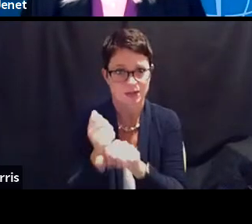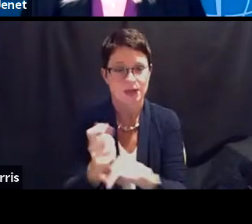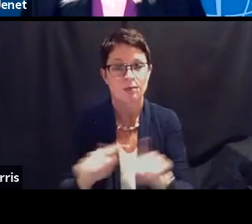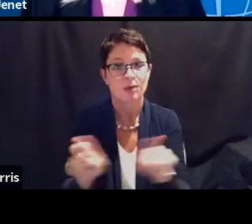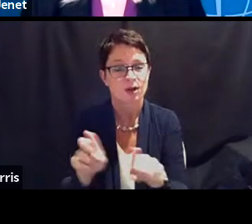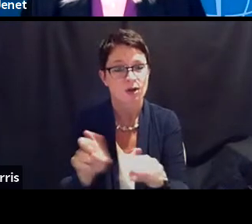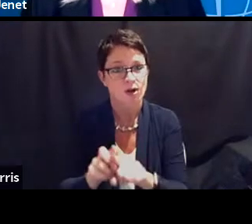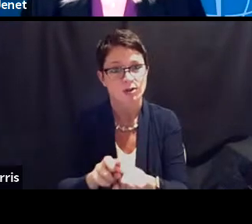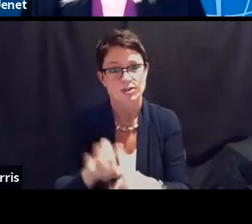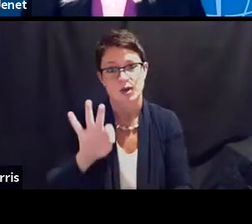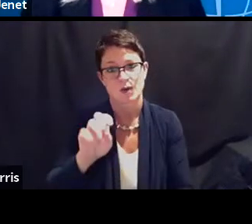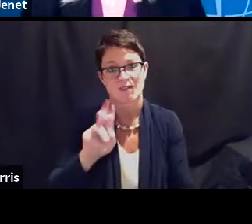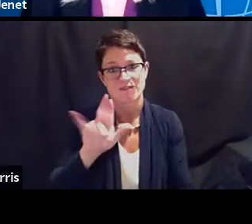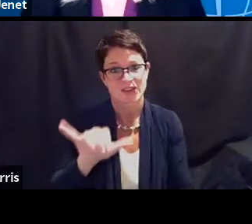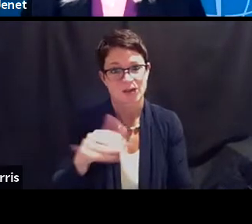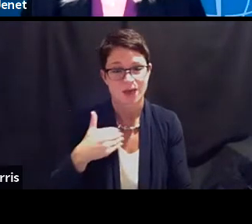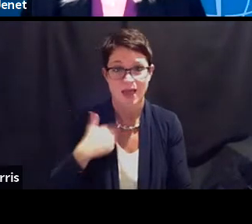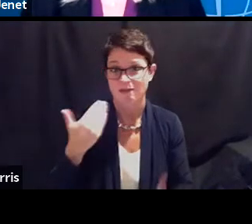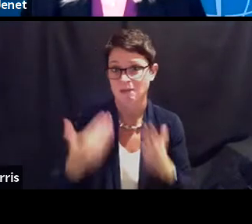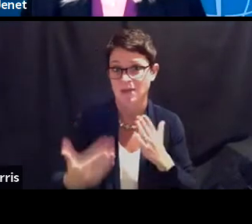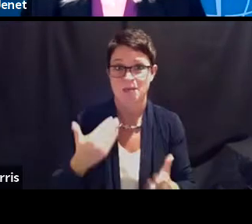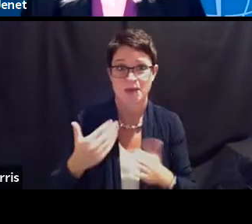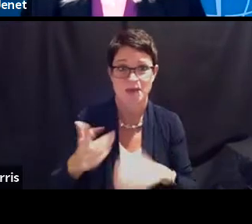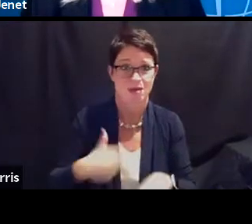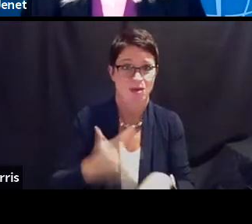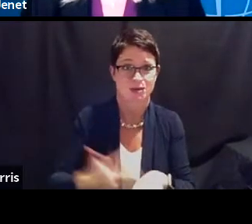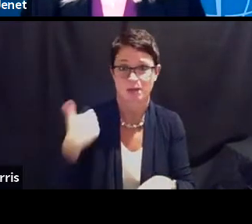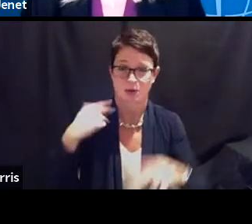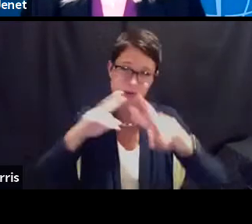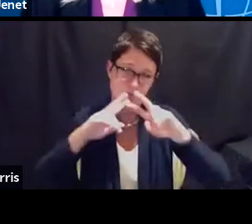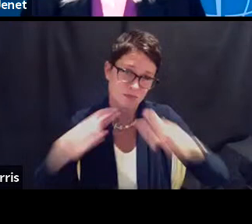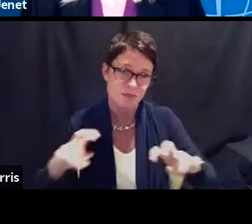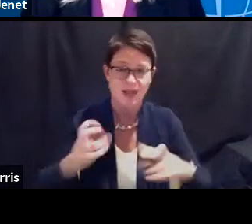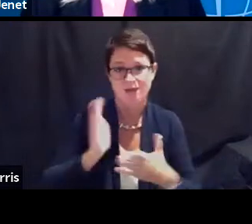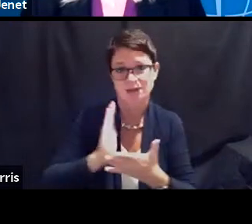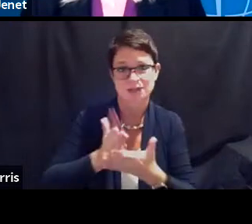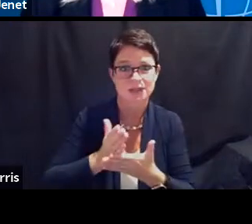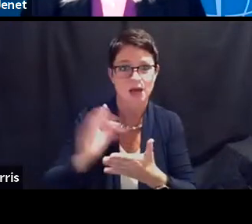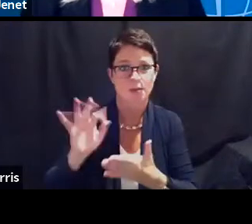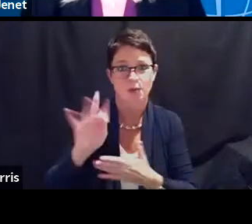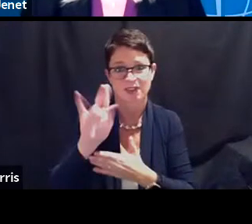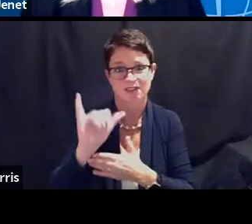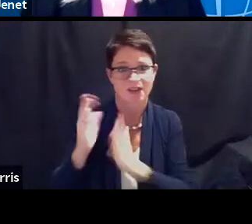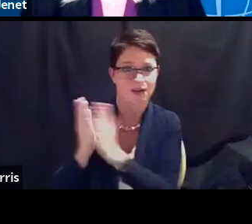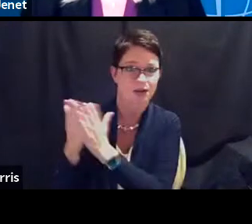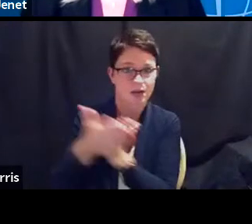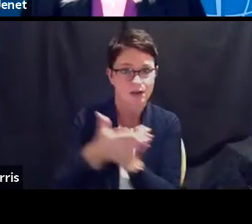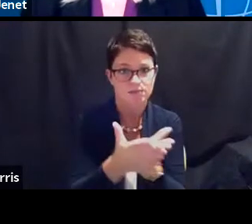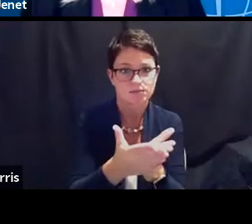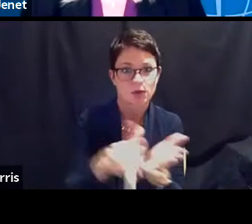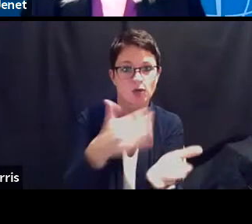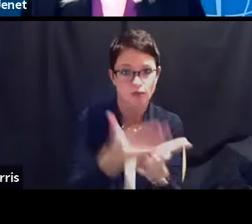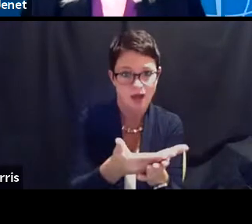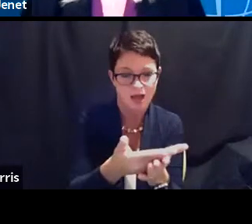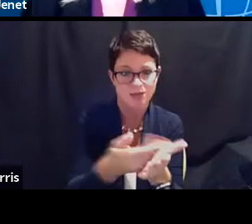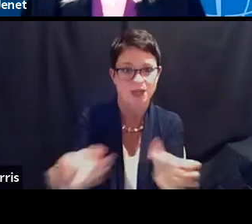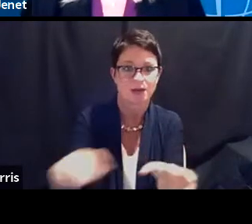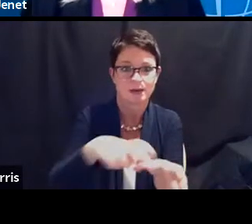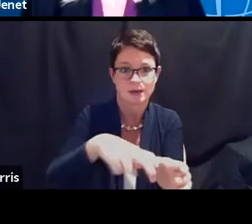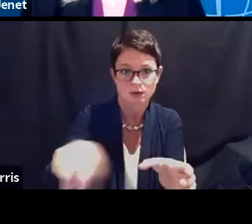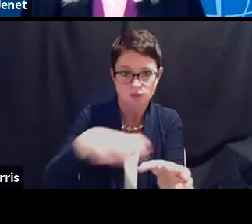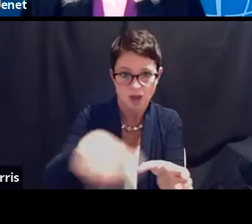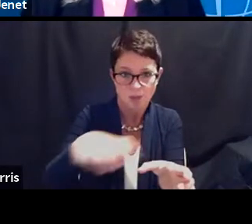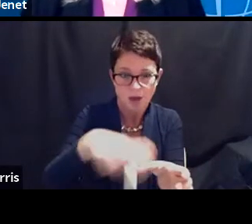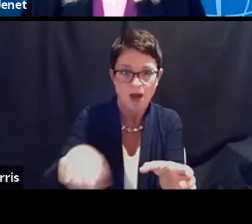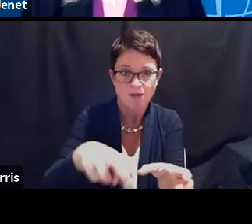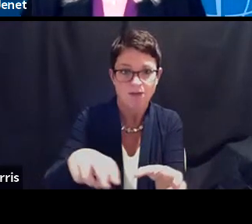that we had maybe a long time ago and make a stop where the ferry comes in and they pick up drop them